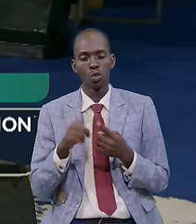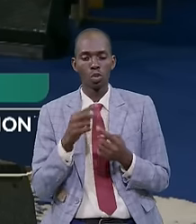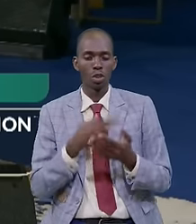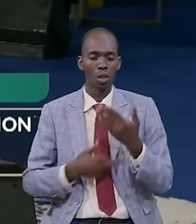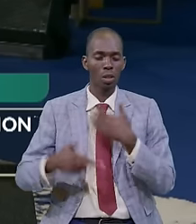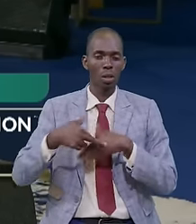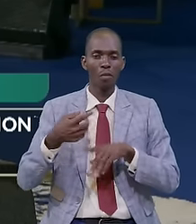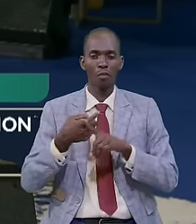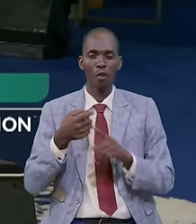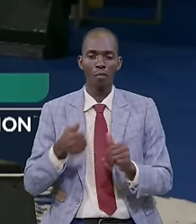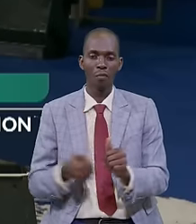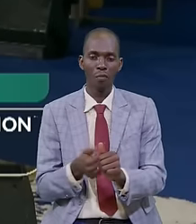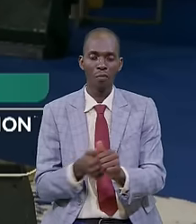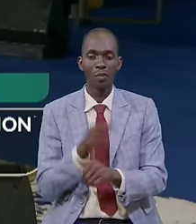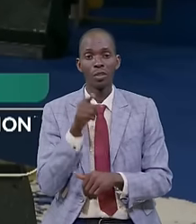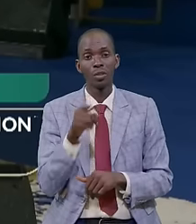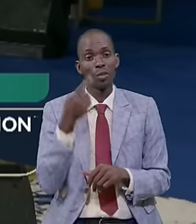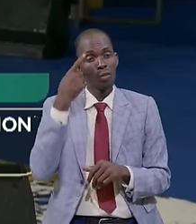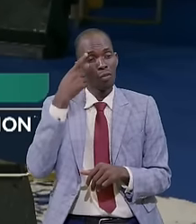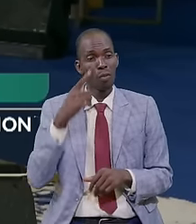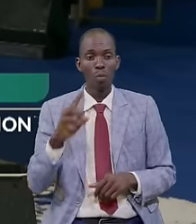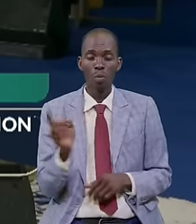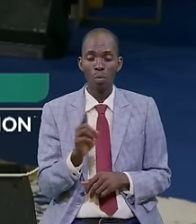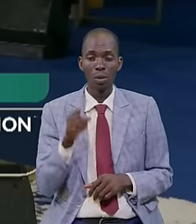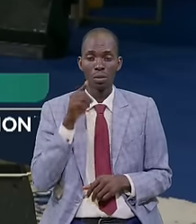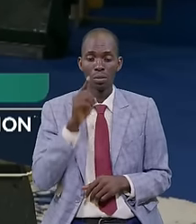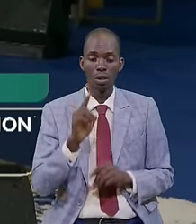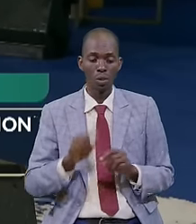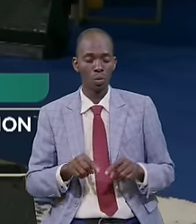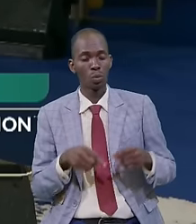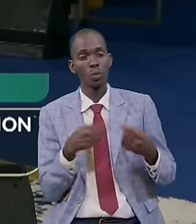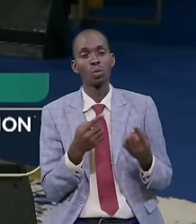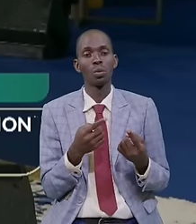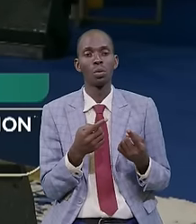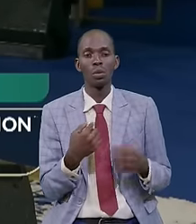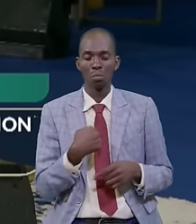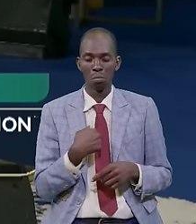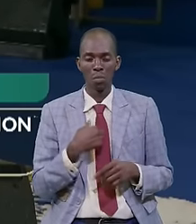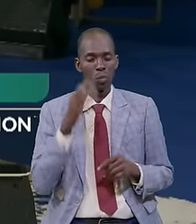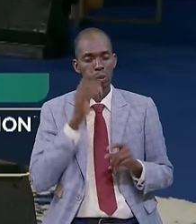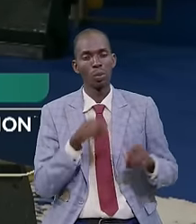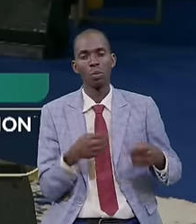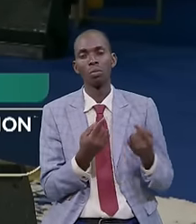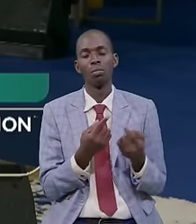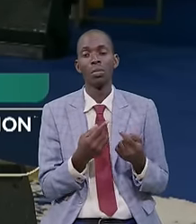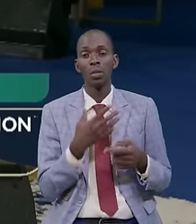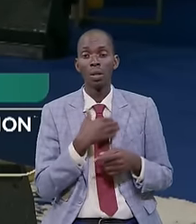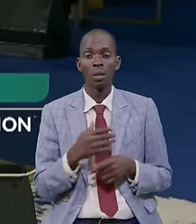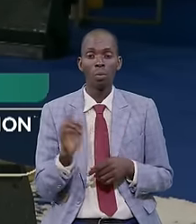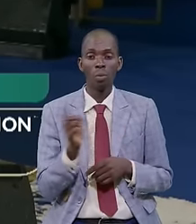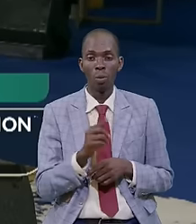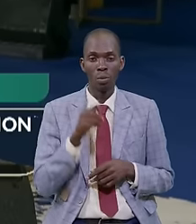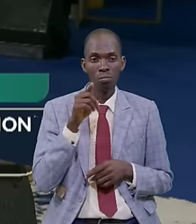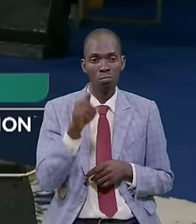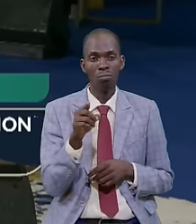thee, for whither thou goest, I will go, and whither